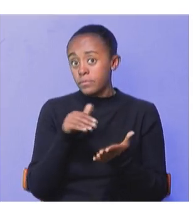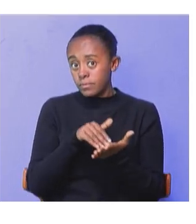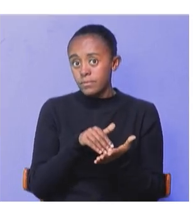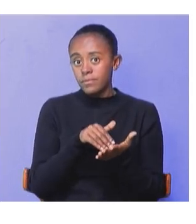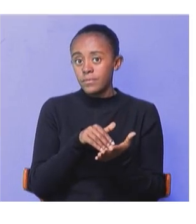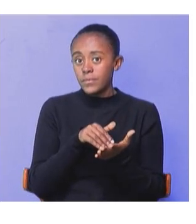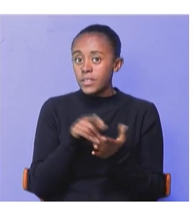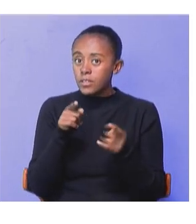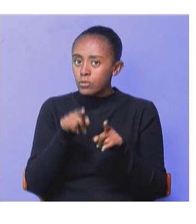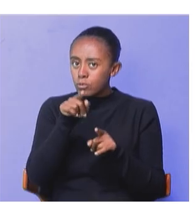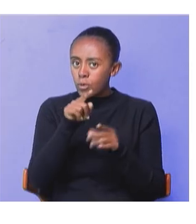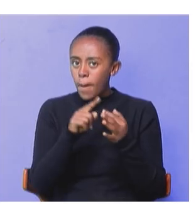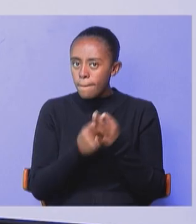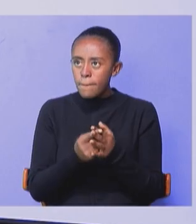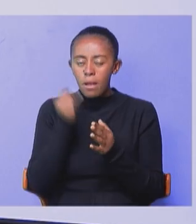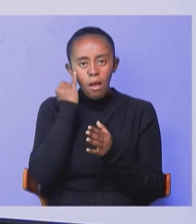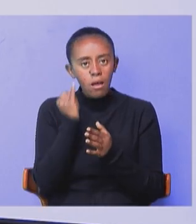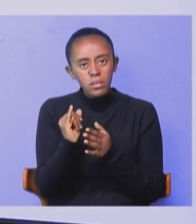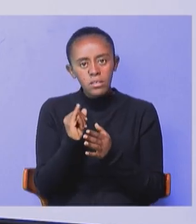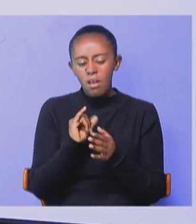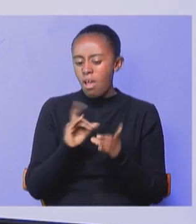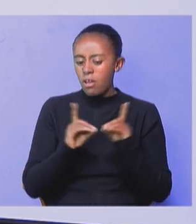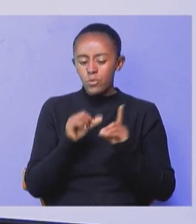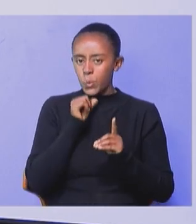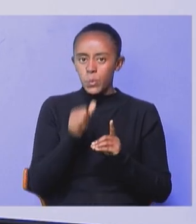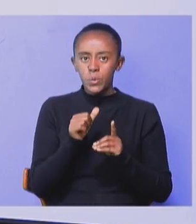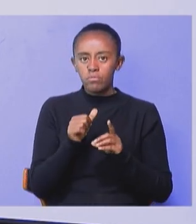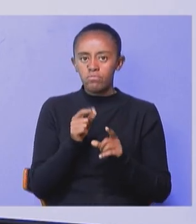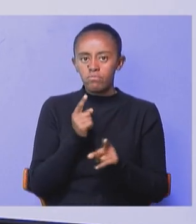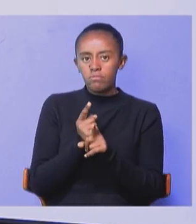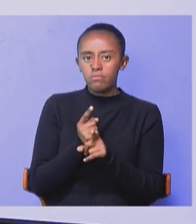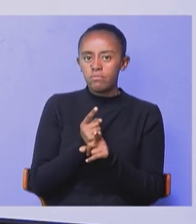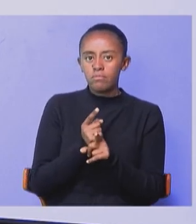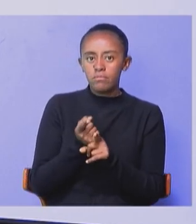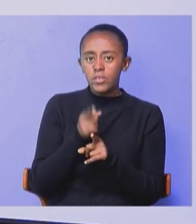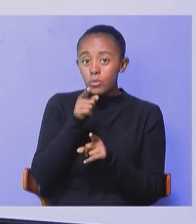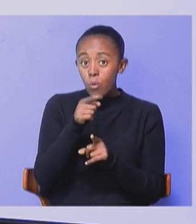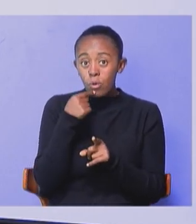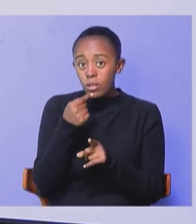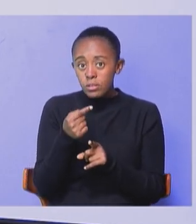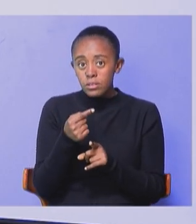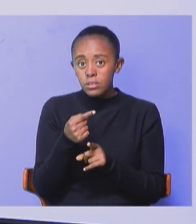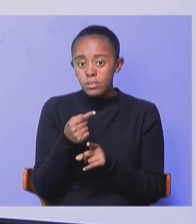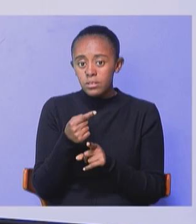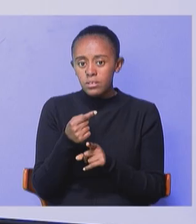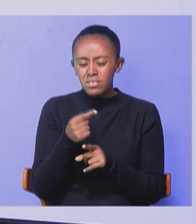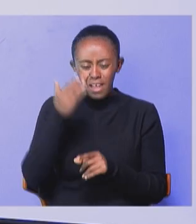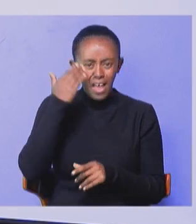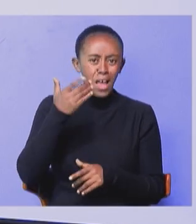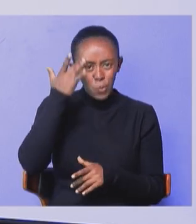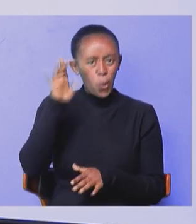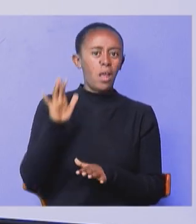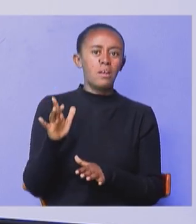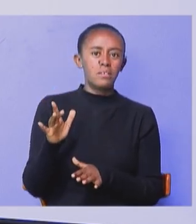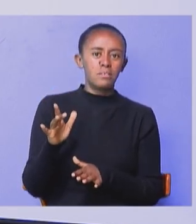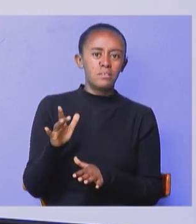Again, when you begin an idea by saying, I do not think that's right, you're not saying, I don't care.